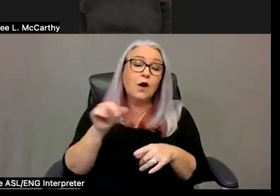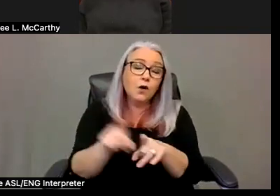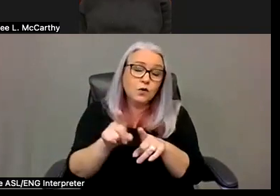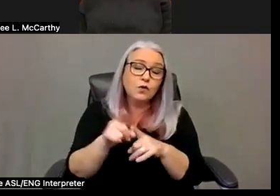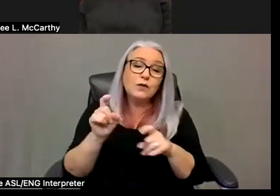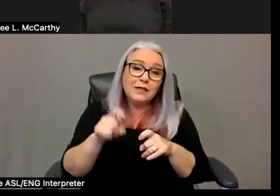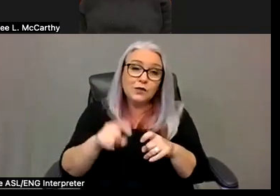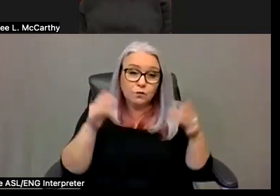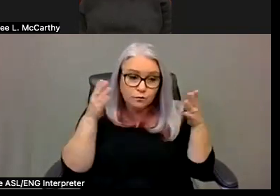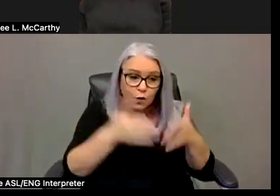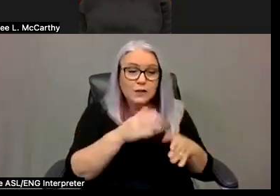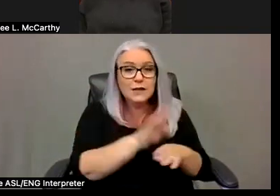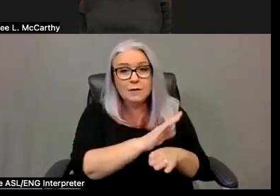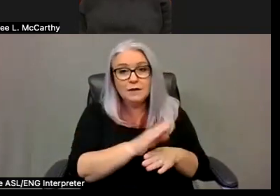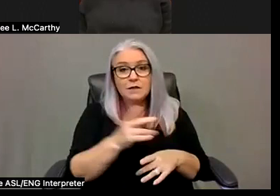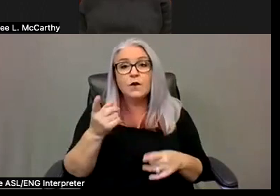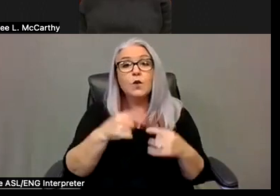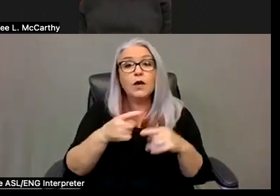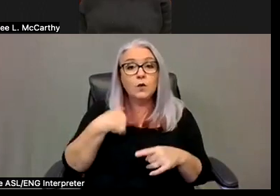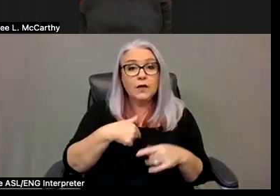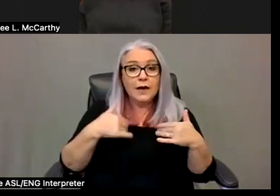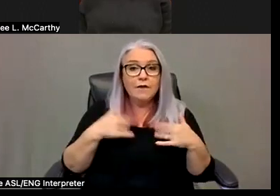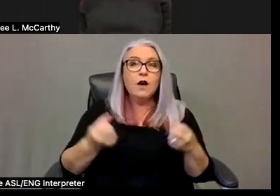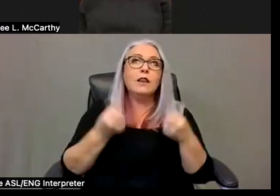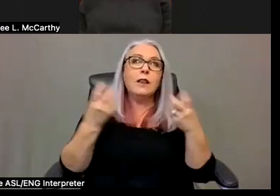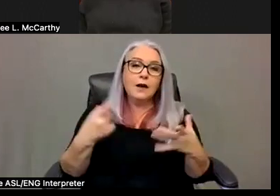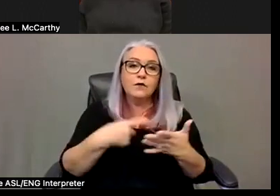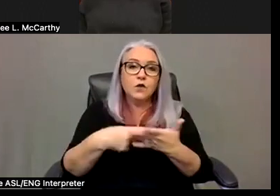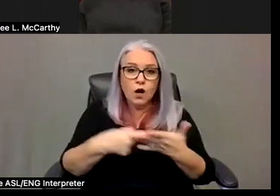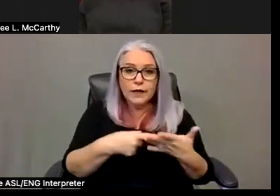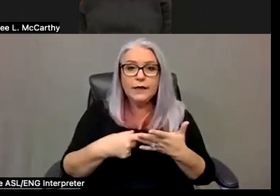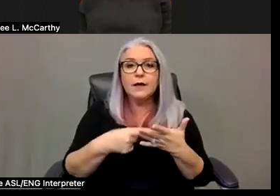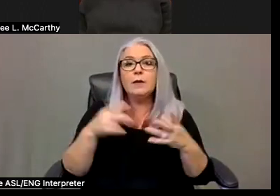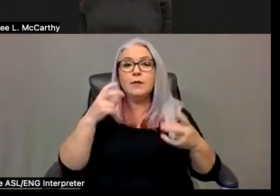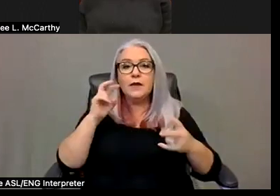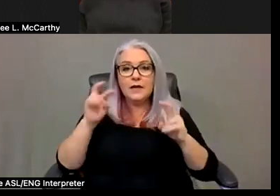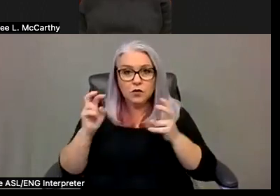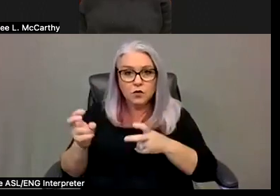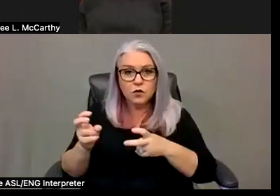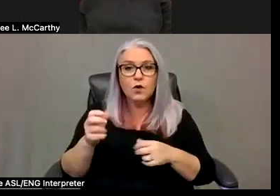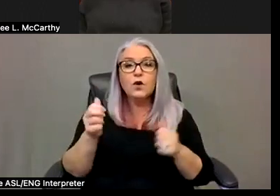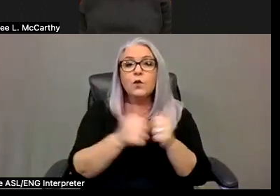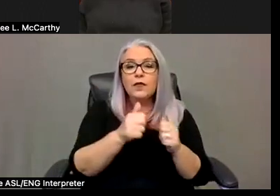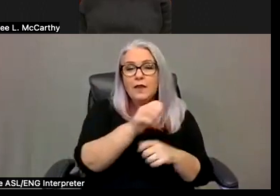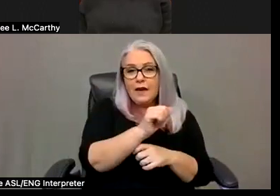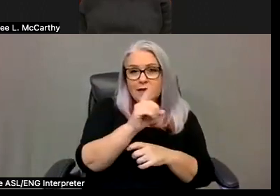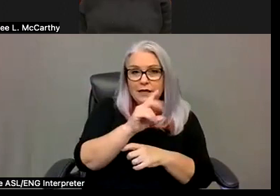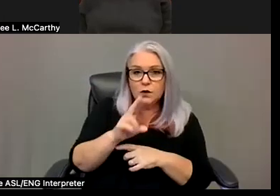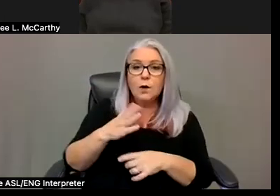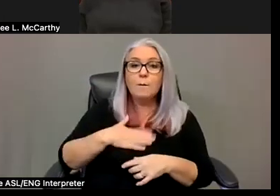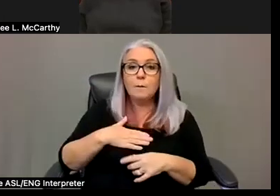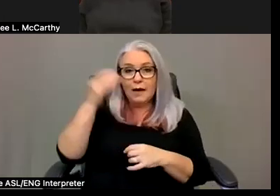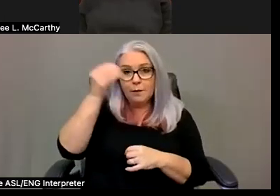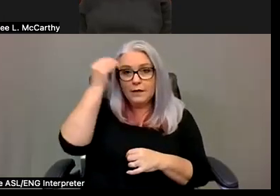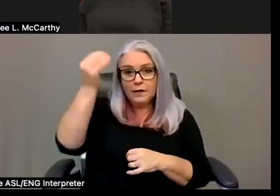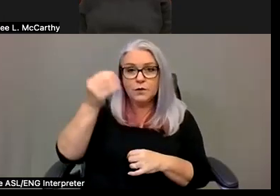we get to a point where we have a lot of talking going on about an issue, which is what I wanted to do with the ADUs, my opinion, we continue